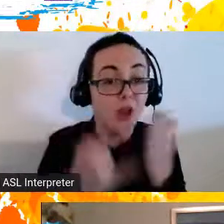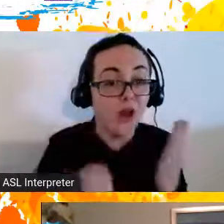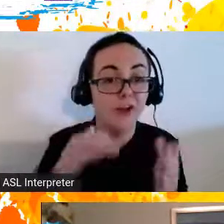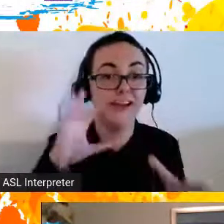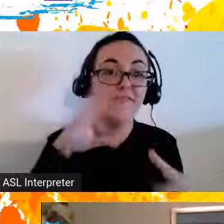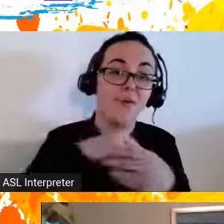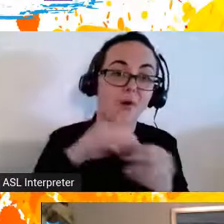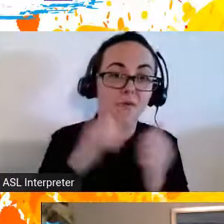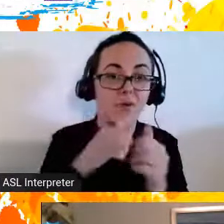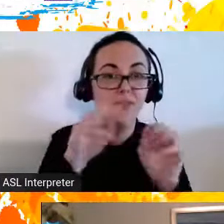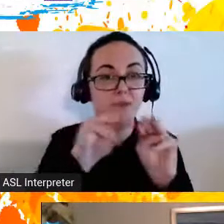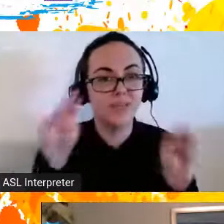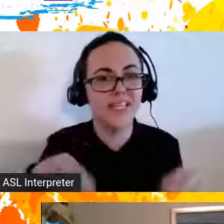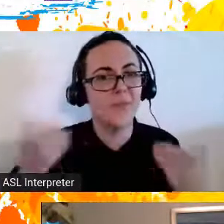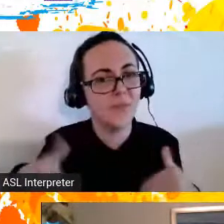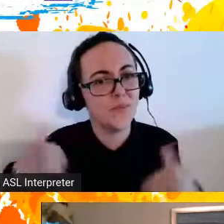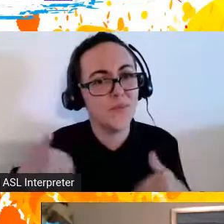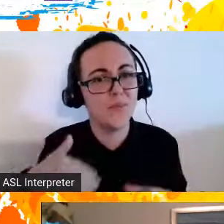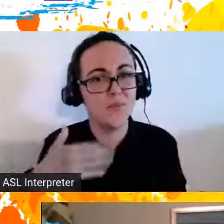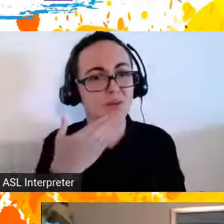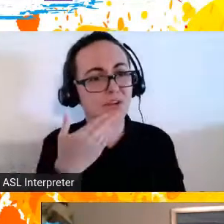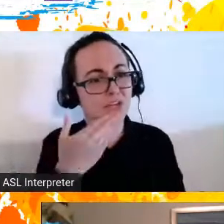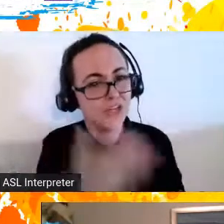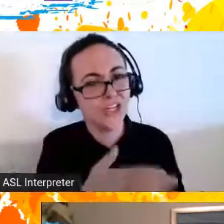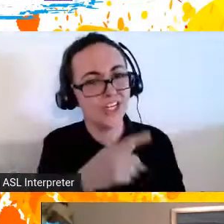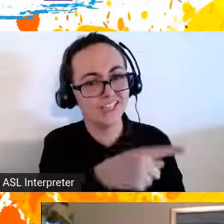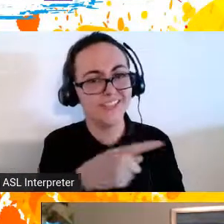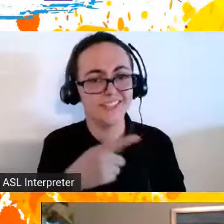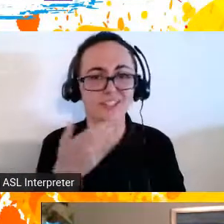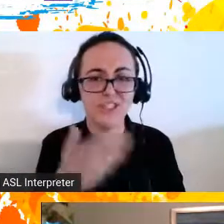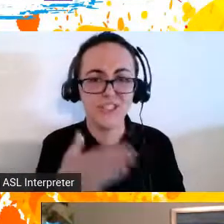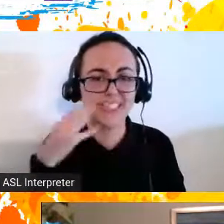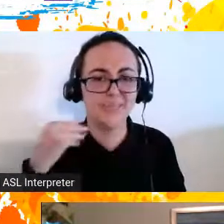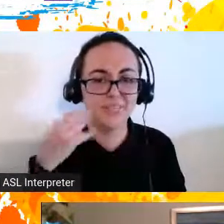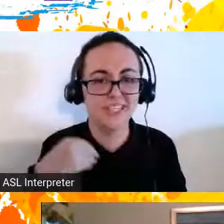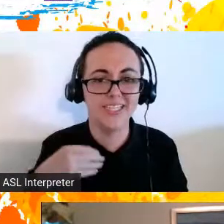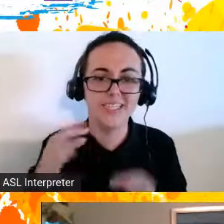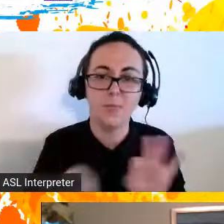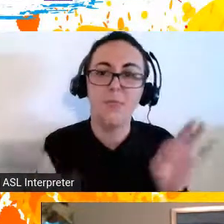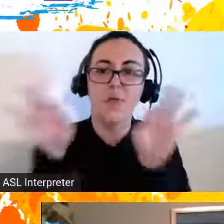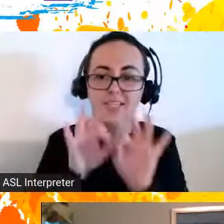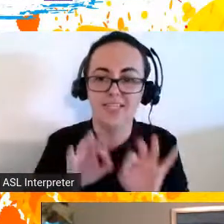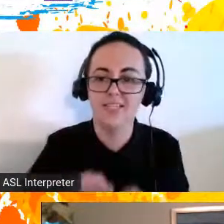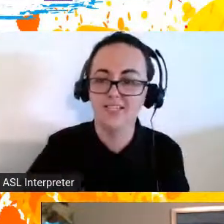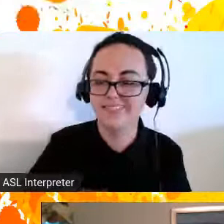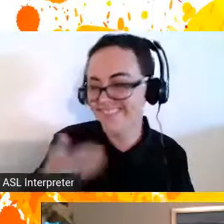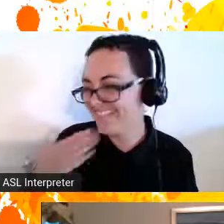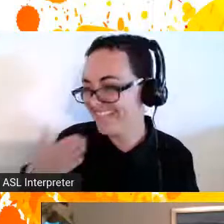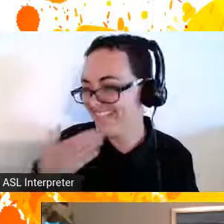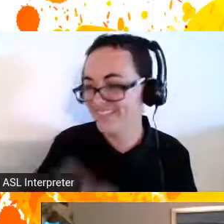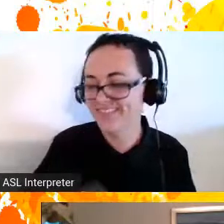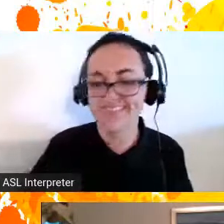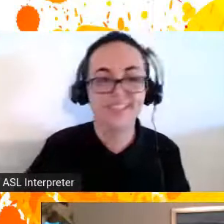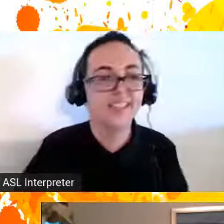that. Thank you. This is really important. So I think that, you know,